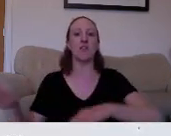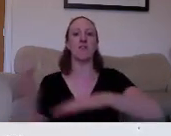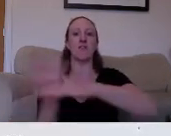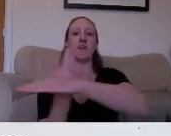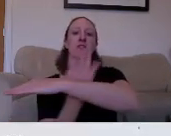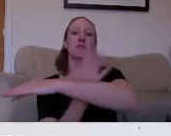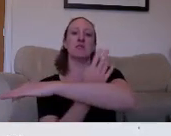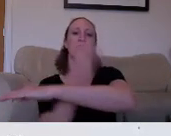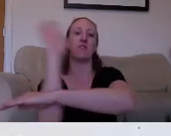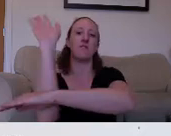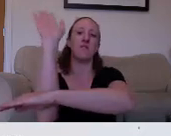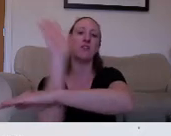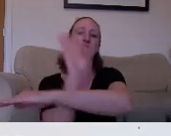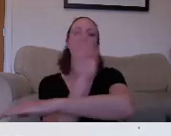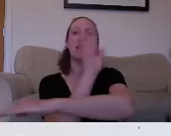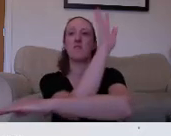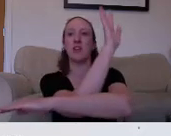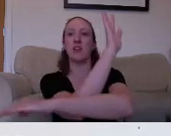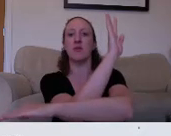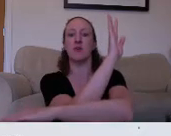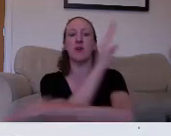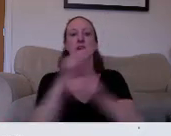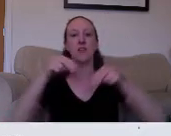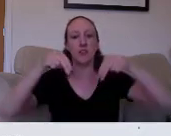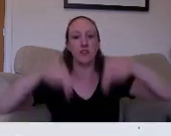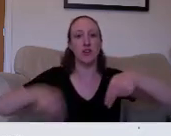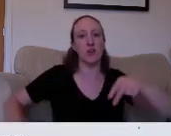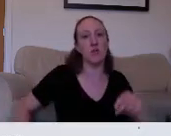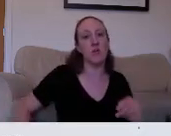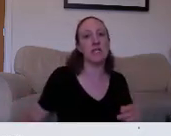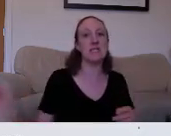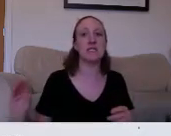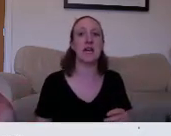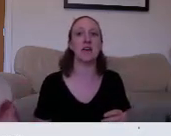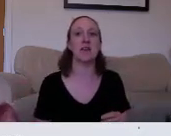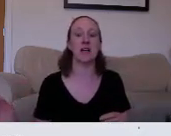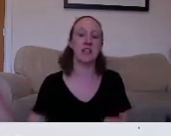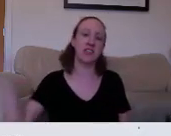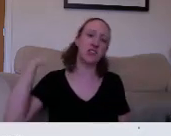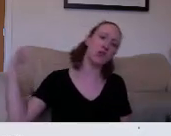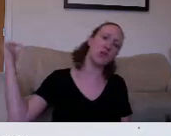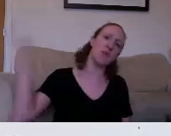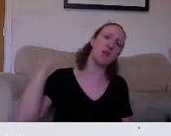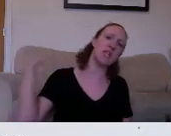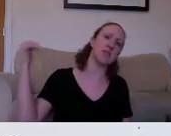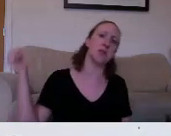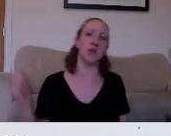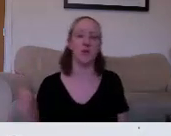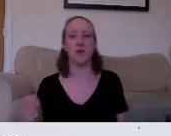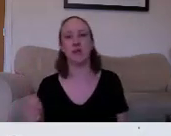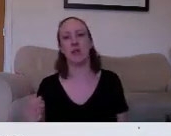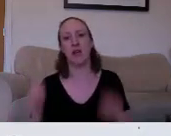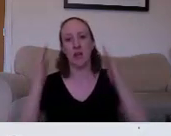Over the fields and the forest they flew. The dog wagged his tail and the stormy wind